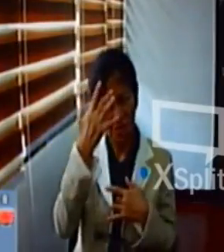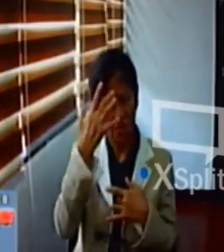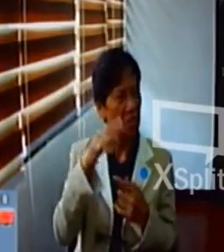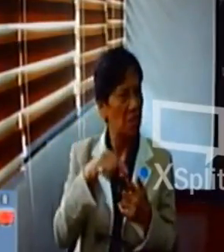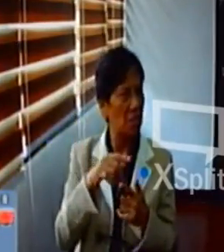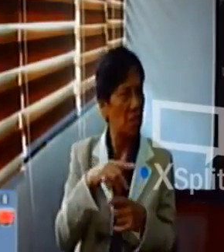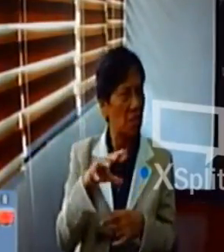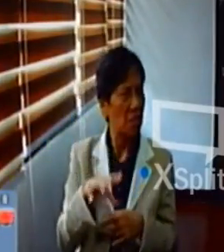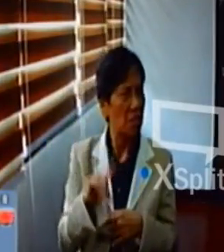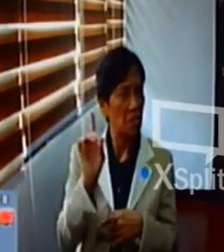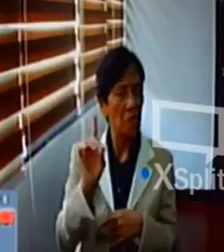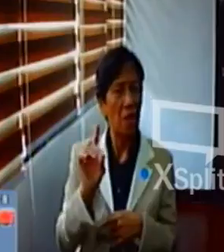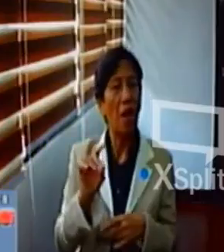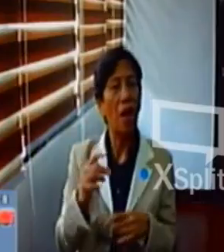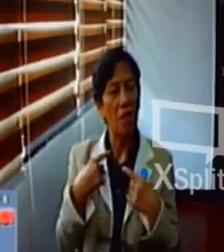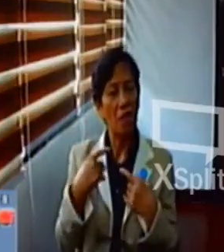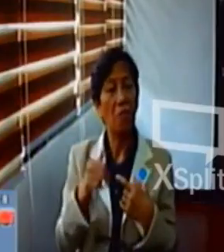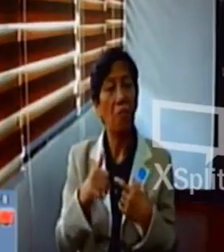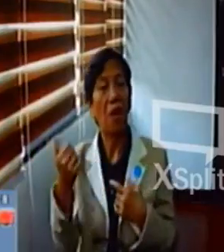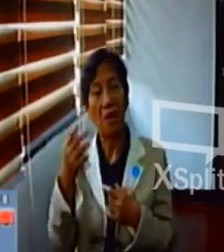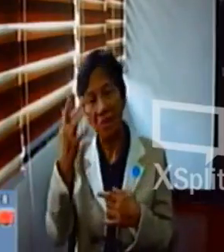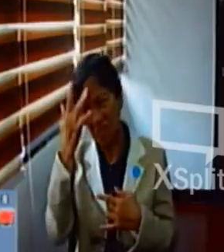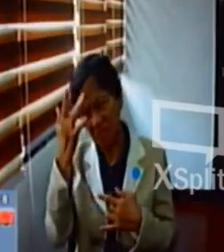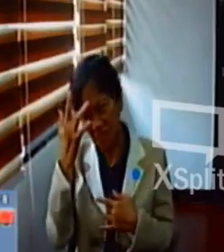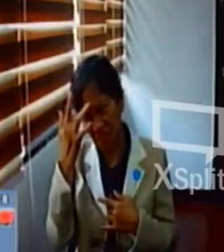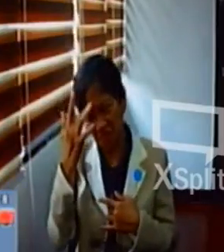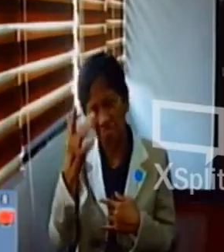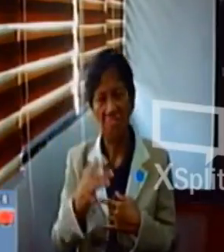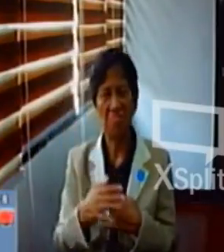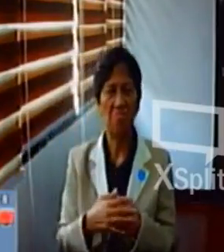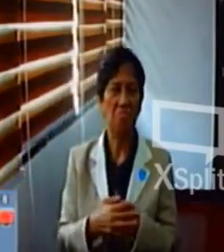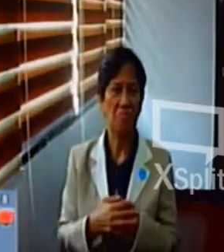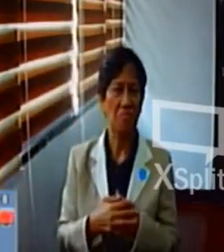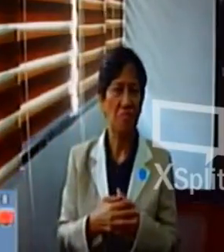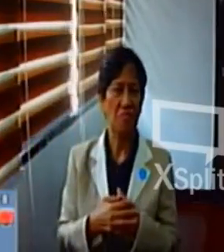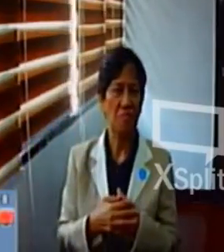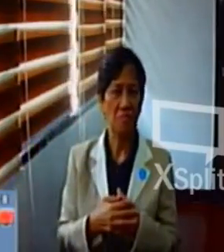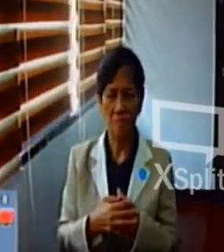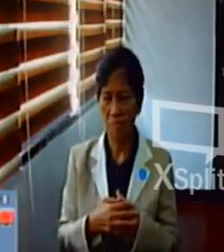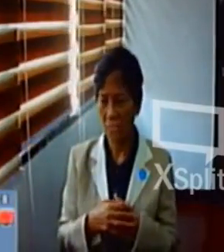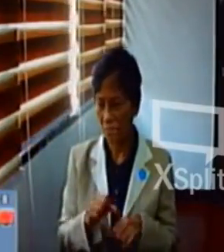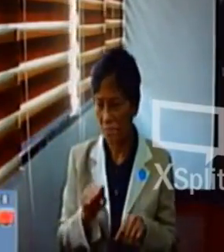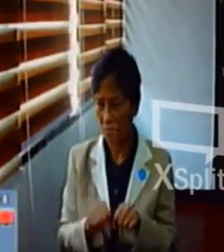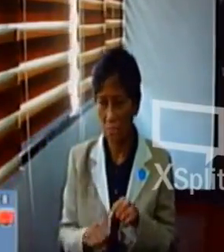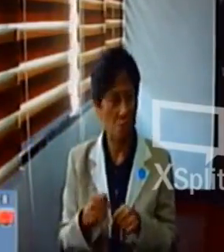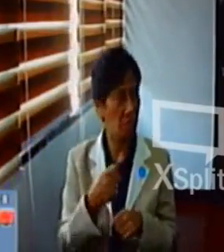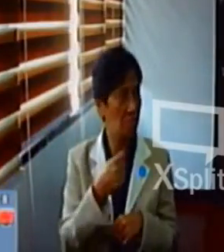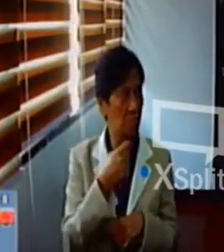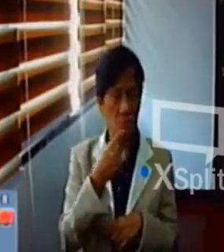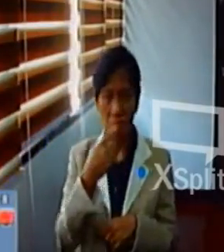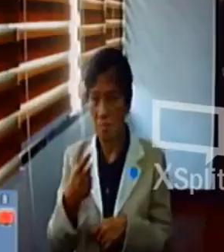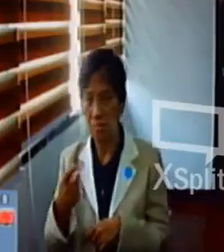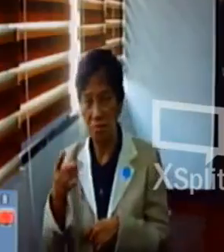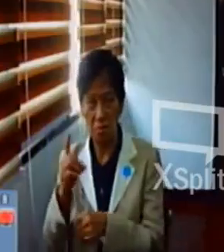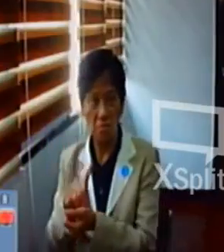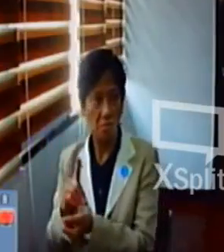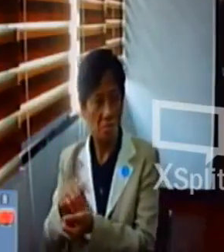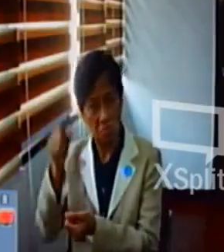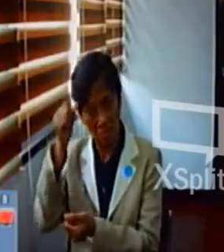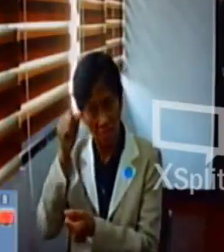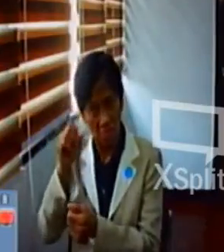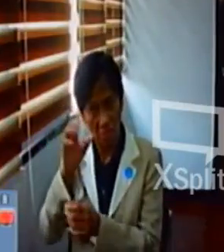pang isa pang sakit, which is really nakakalungkot. So you are saying, Dr. Santos, that climate